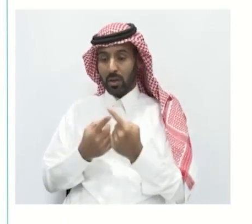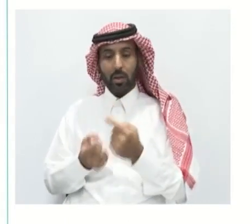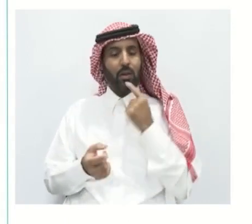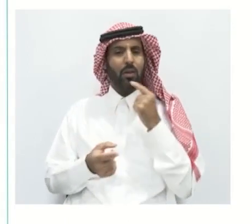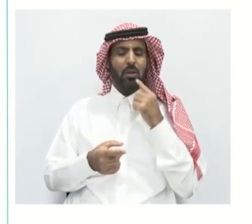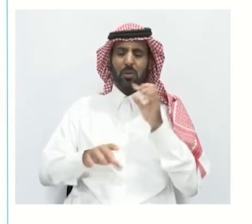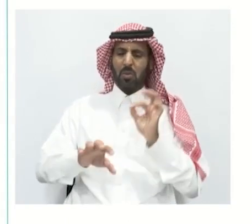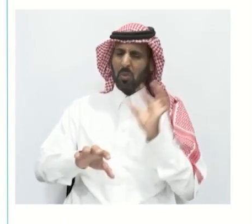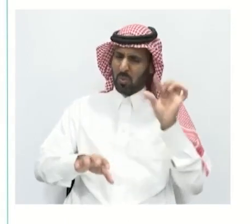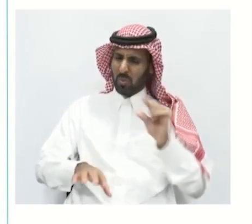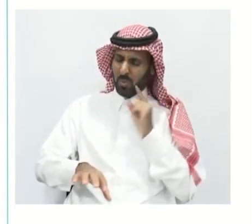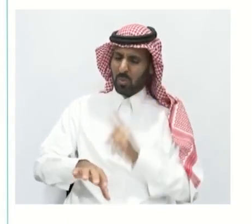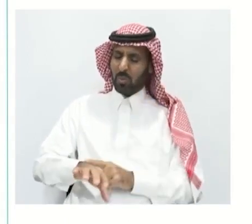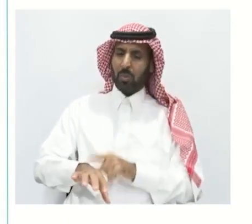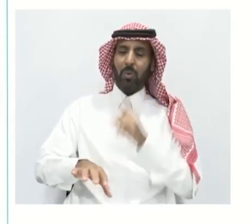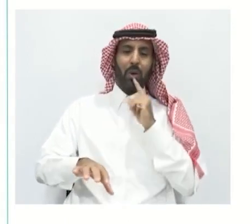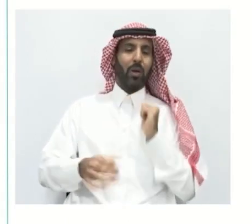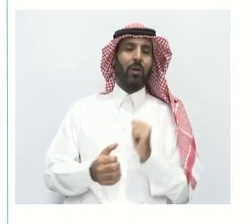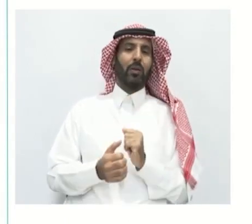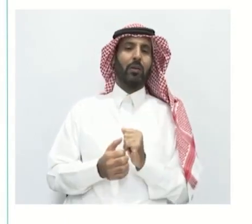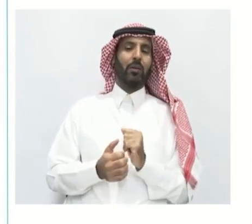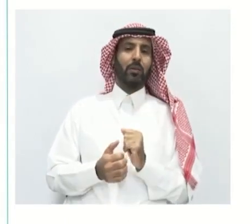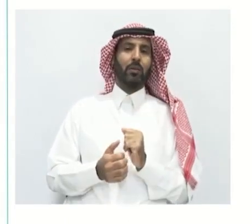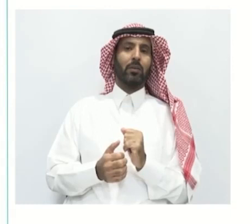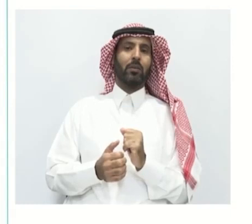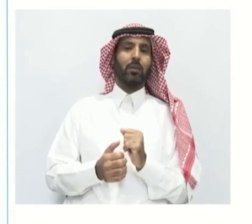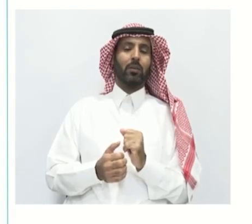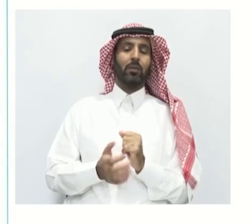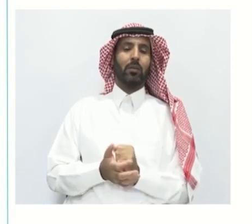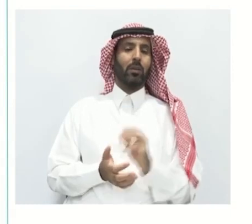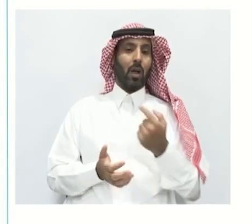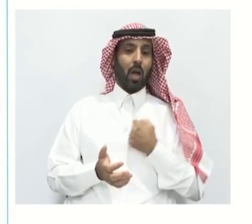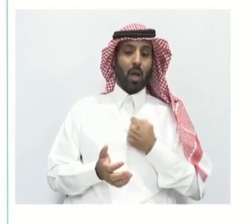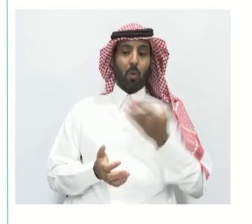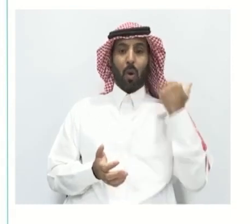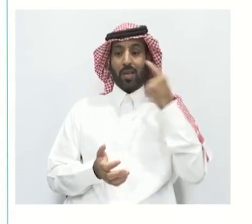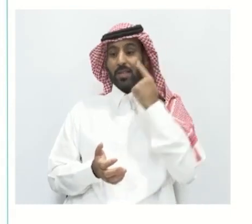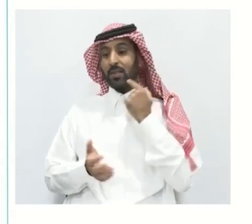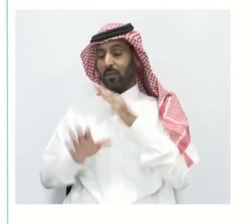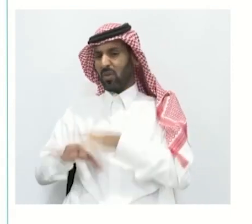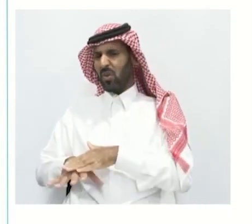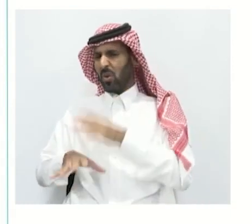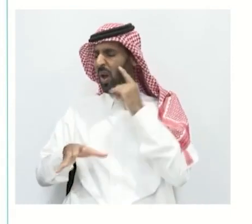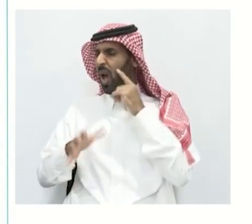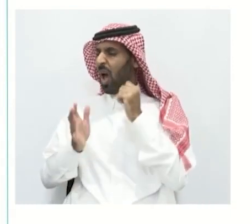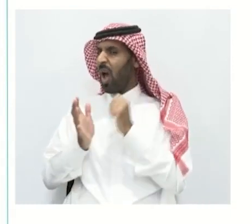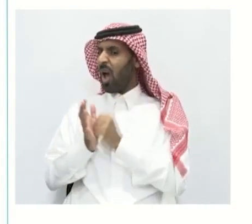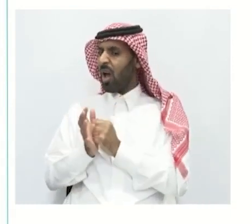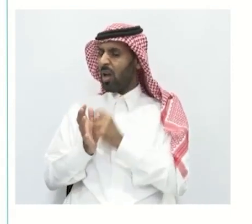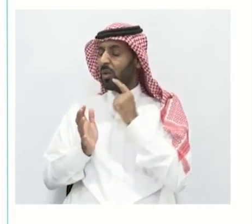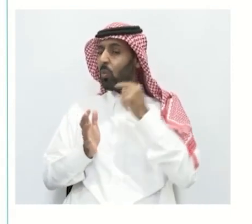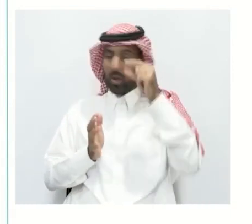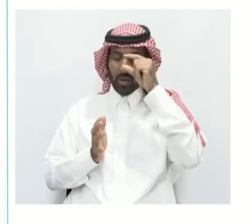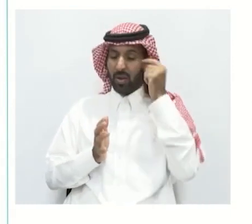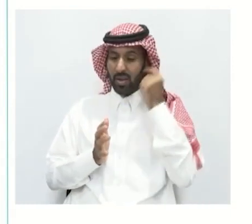a temporary state or action. Of course, this is a state. I was living in Riyadh, in Dubai. It